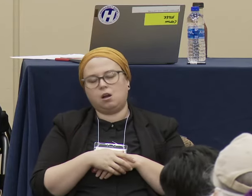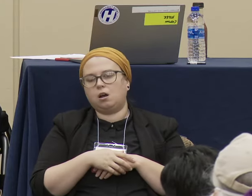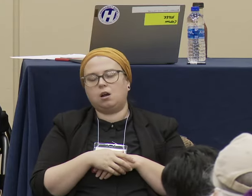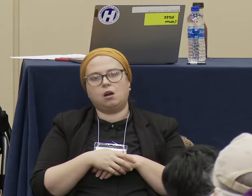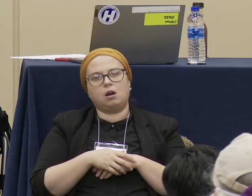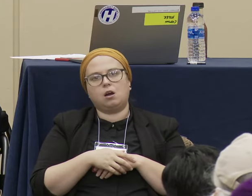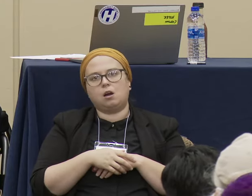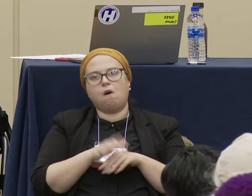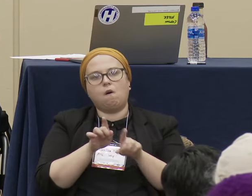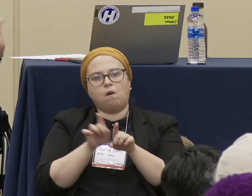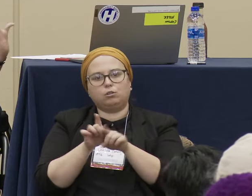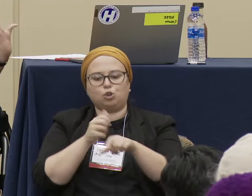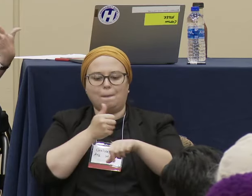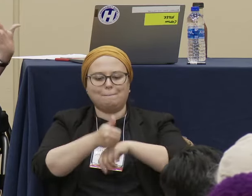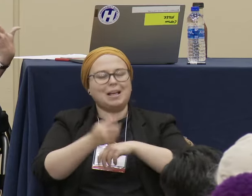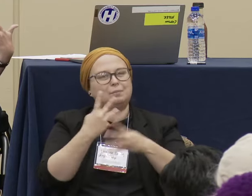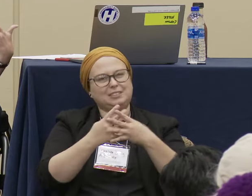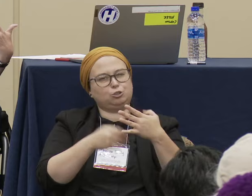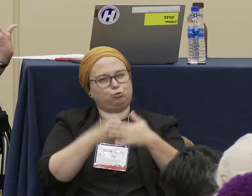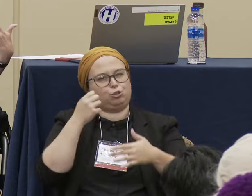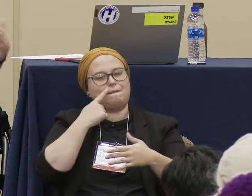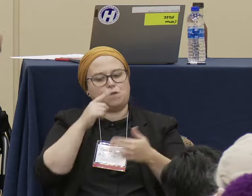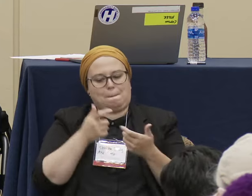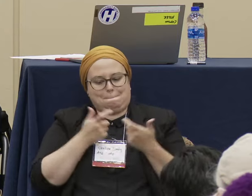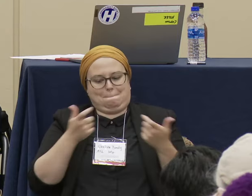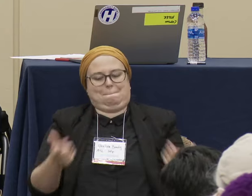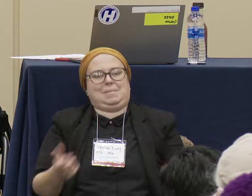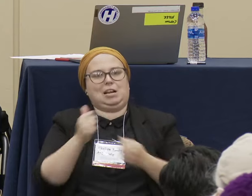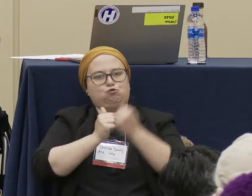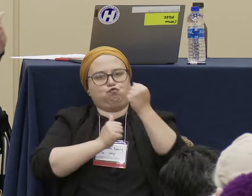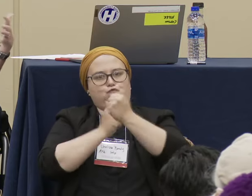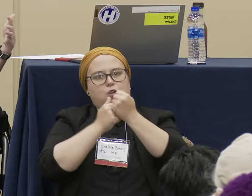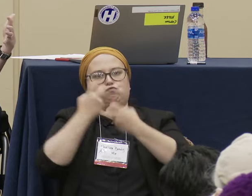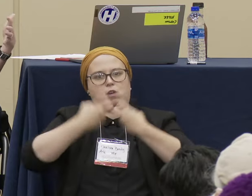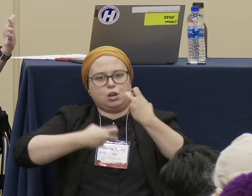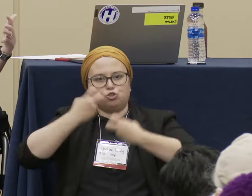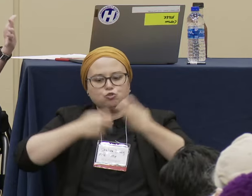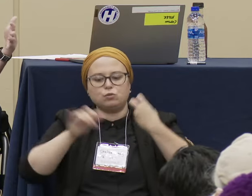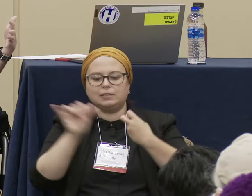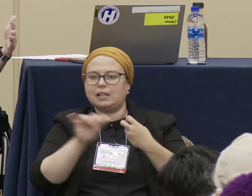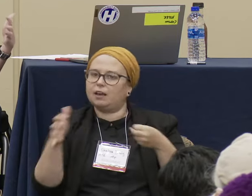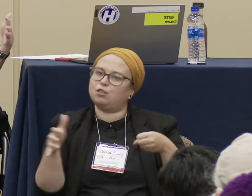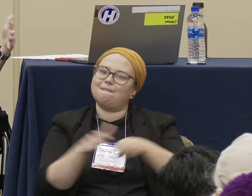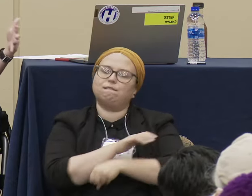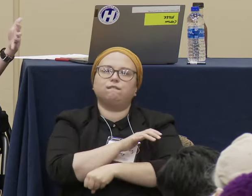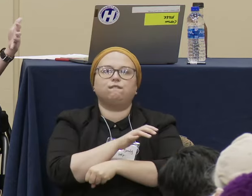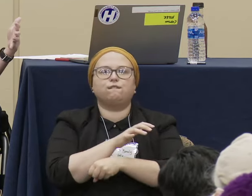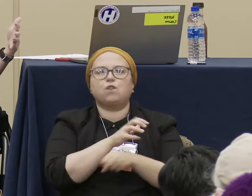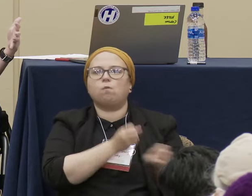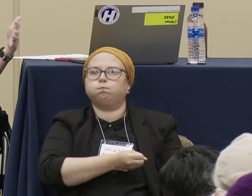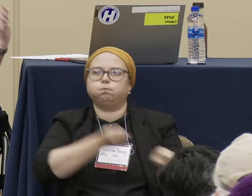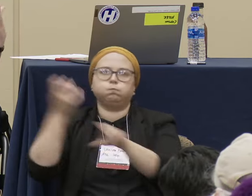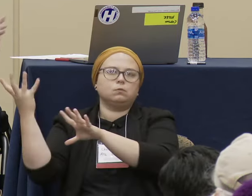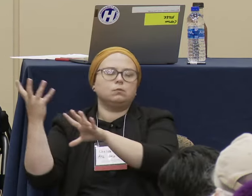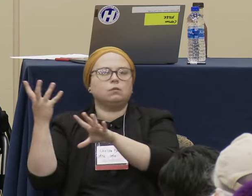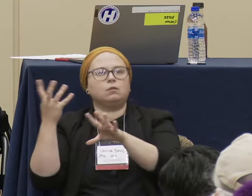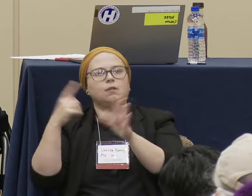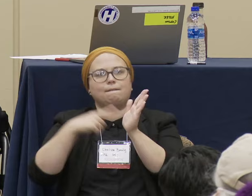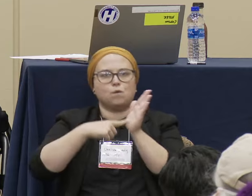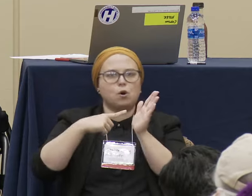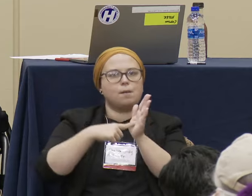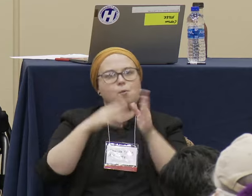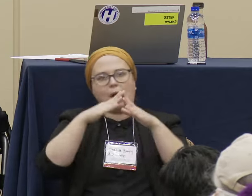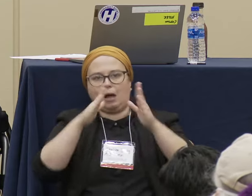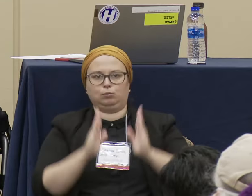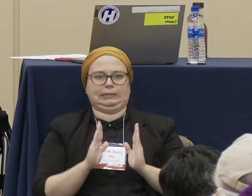blames deinstitutionalization for really big structural issues, like the complete annihilation of affordable, accessible housing at exactly the